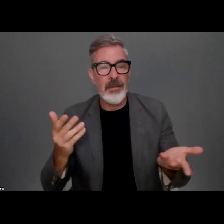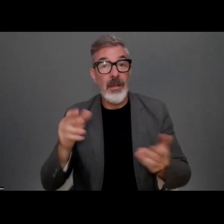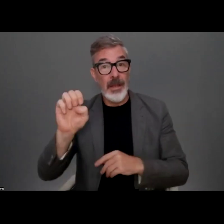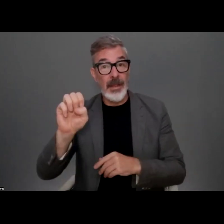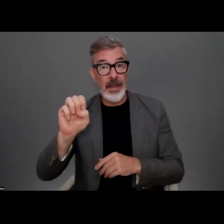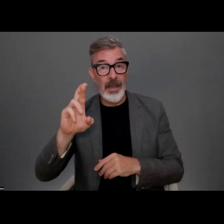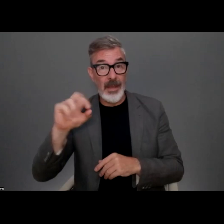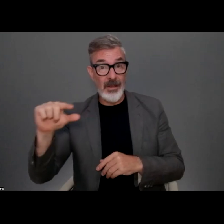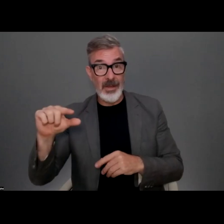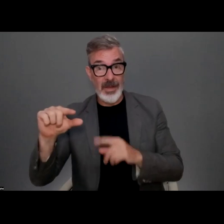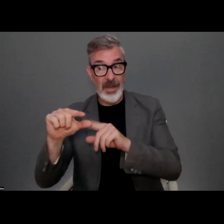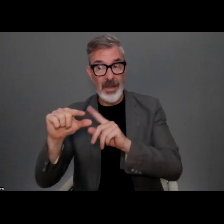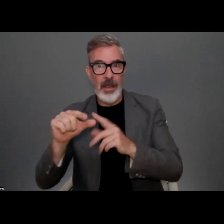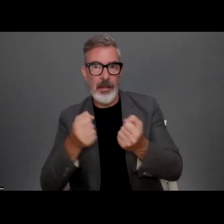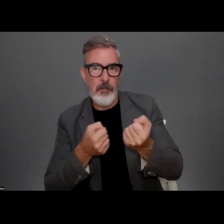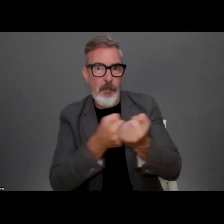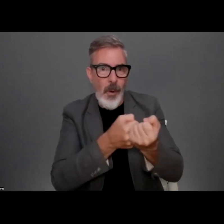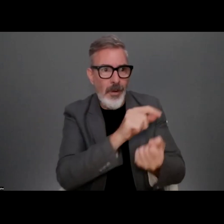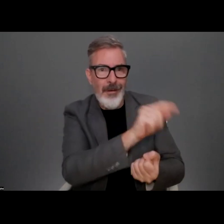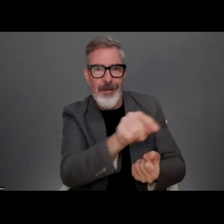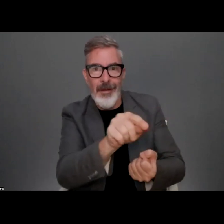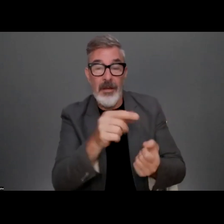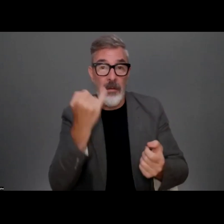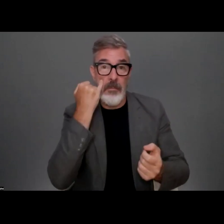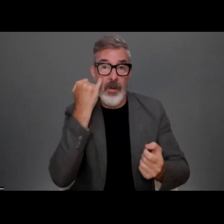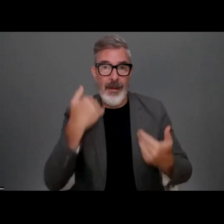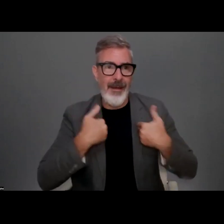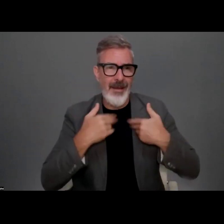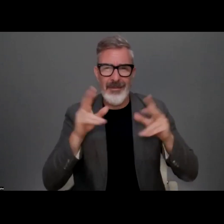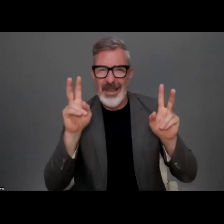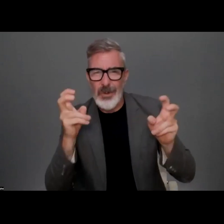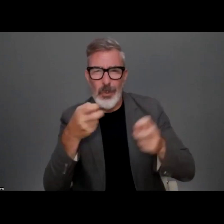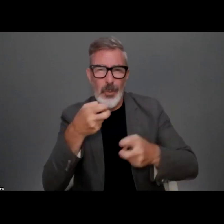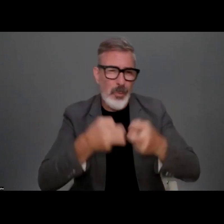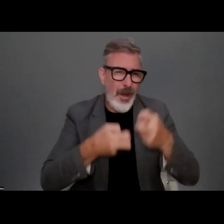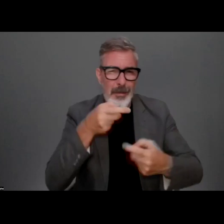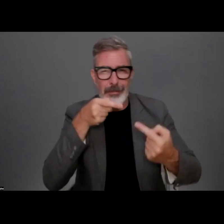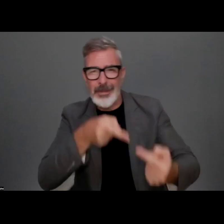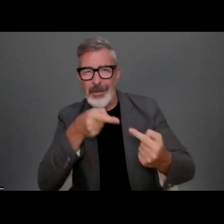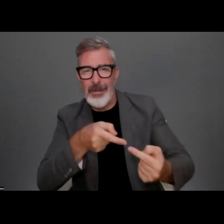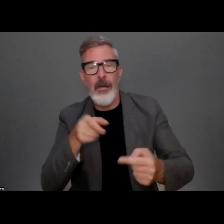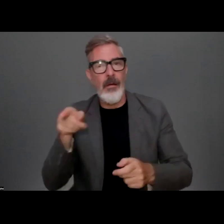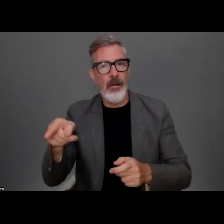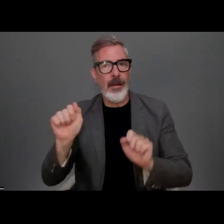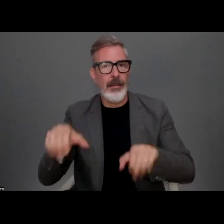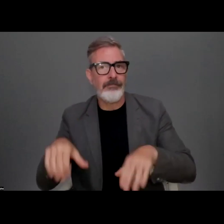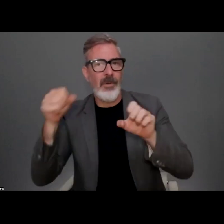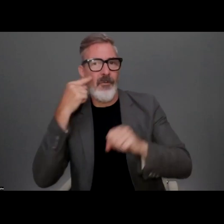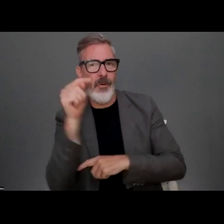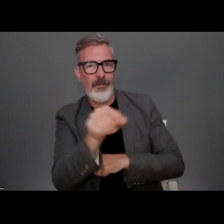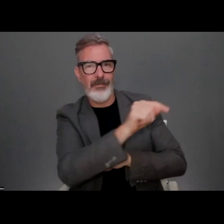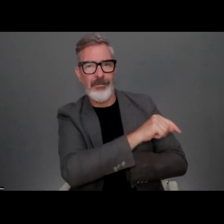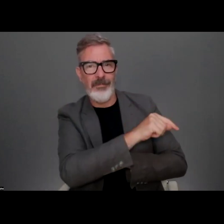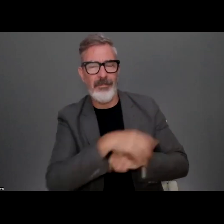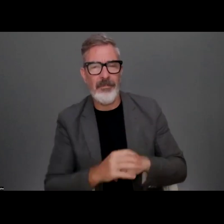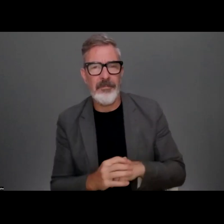up alone. And this can help address problems quickly and alleviate toxic work environments. I love the